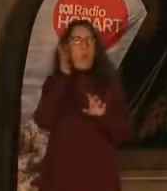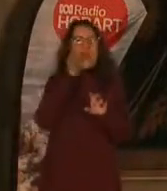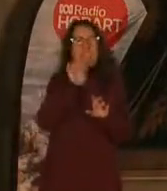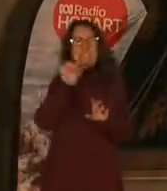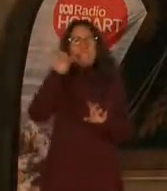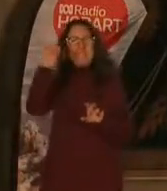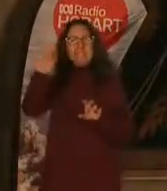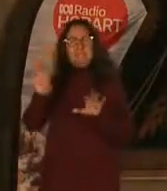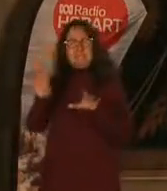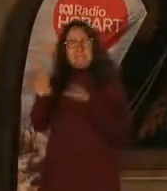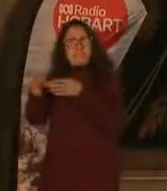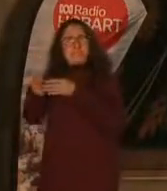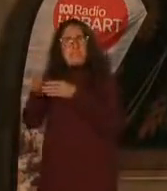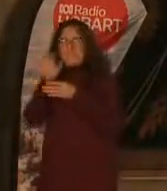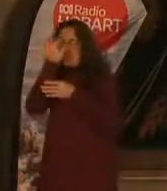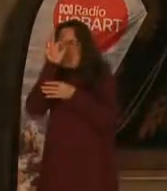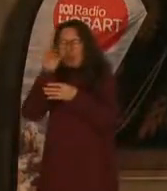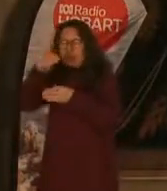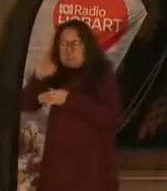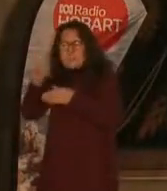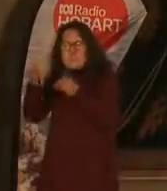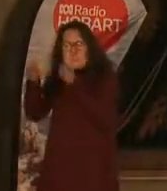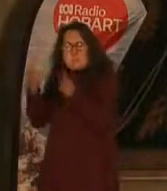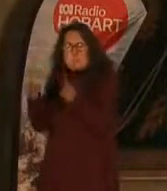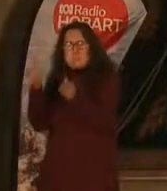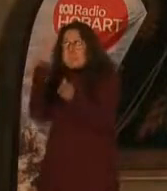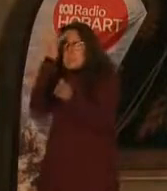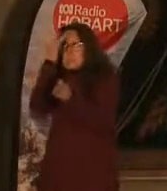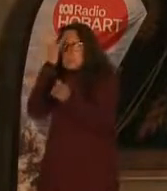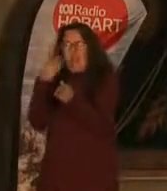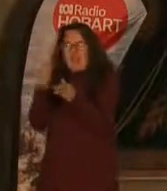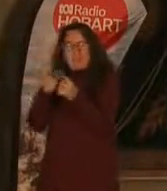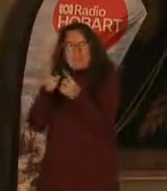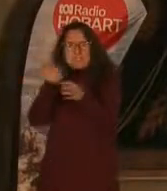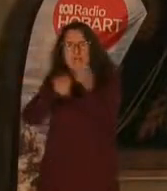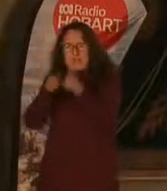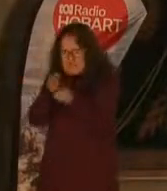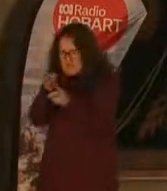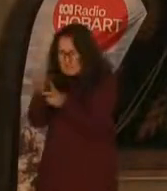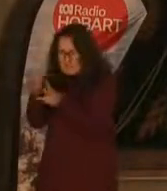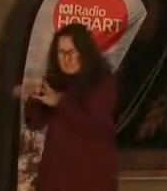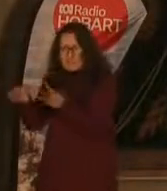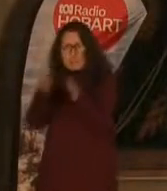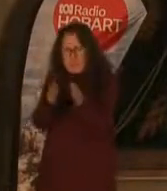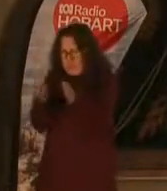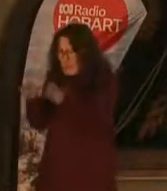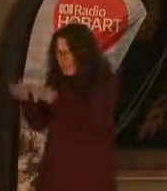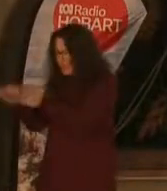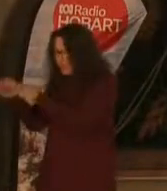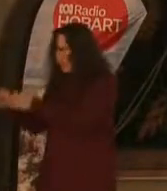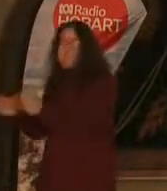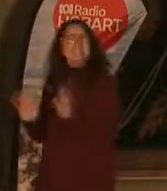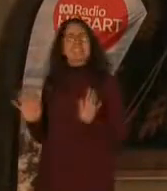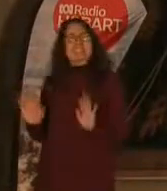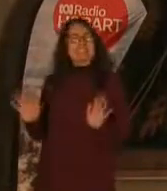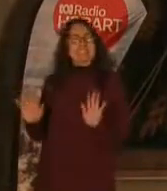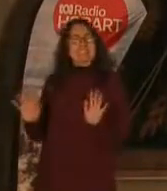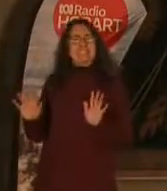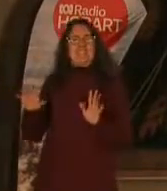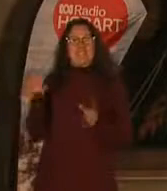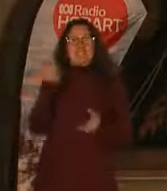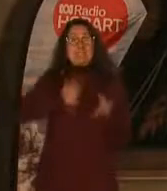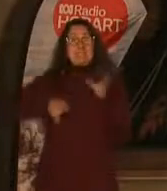compartmentalised. And as Zoe said, there are many, many ways, many, many different sciences. It's